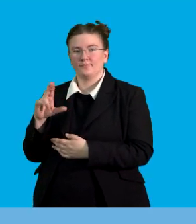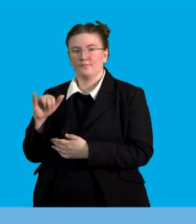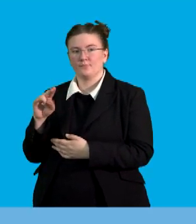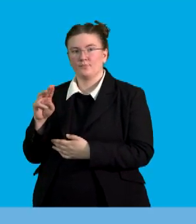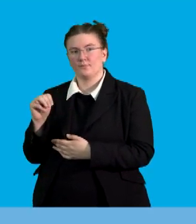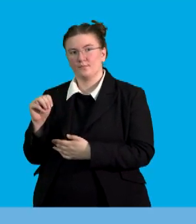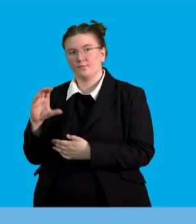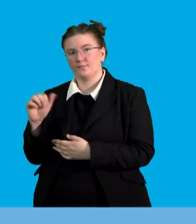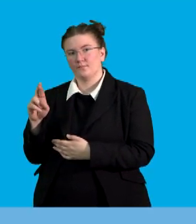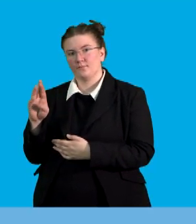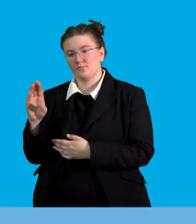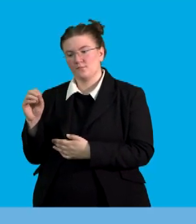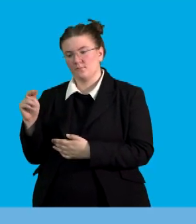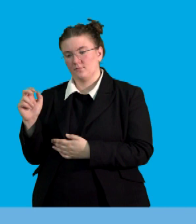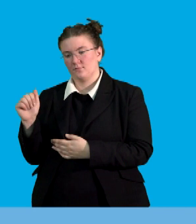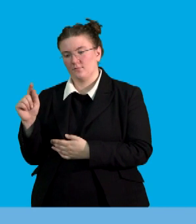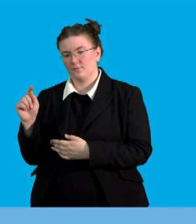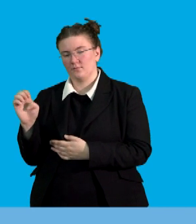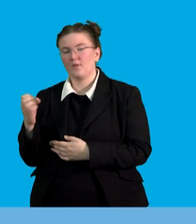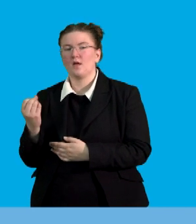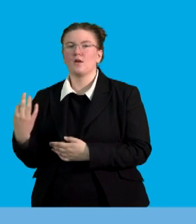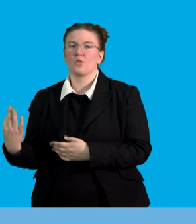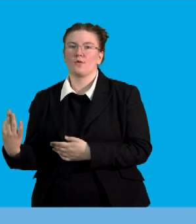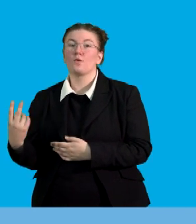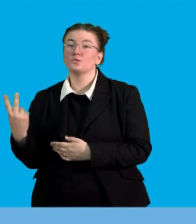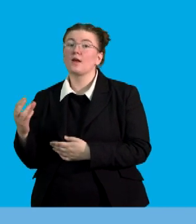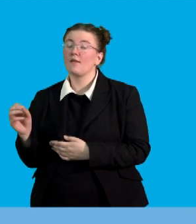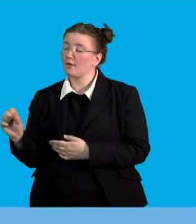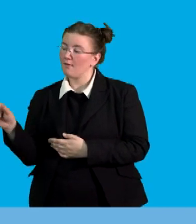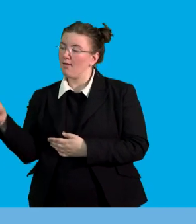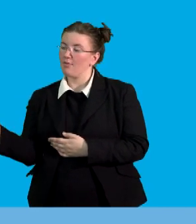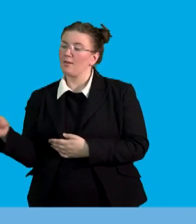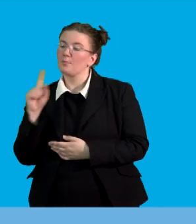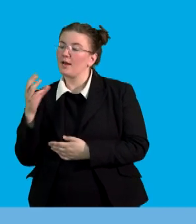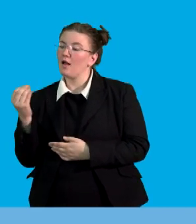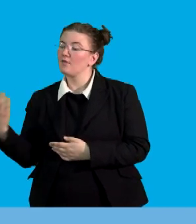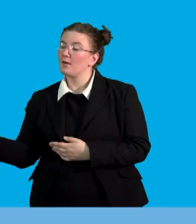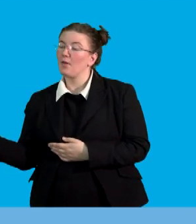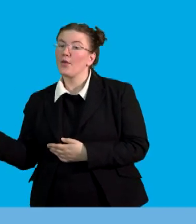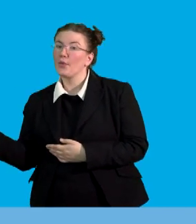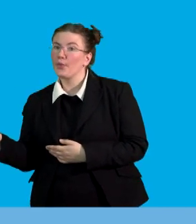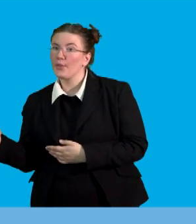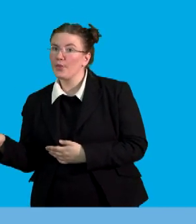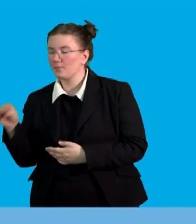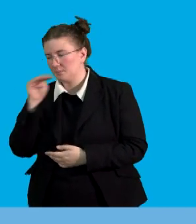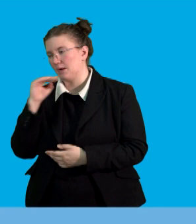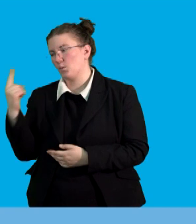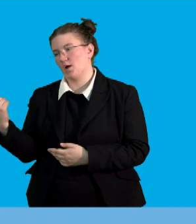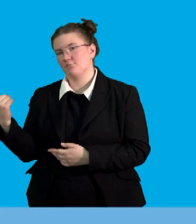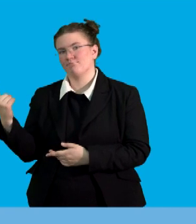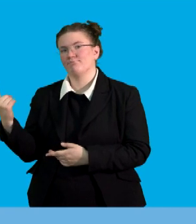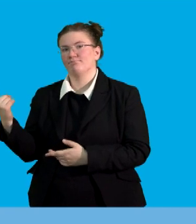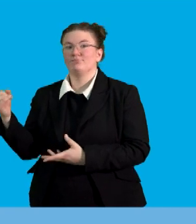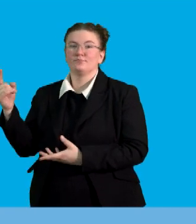carbonate. So we have 3. Then we also have another oxygen atom there. Because there's no subscript, we know that it means